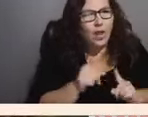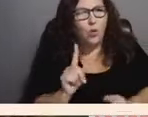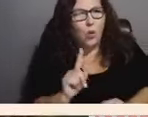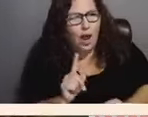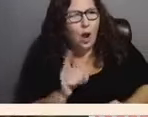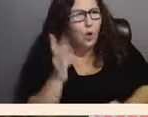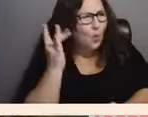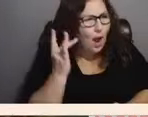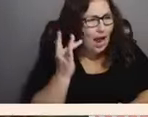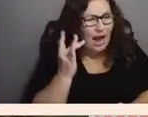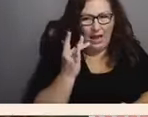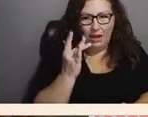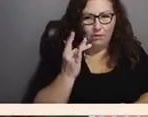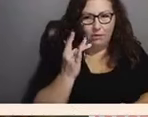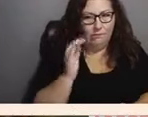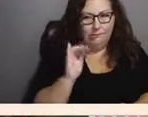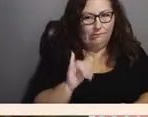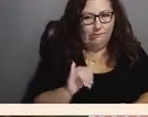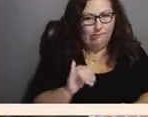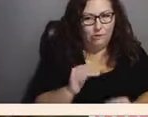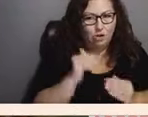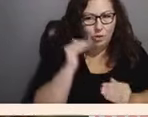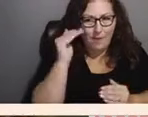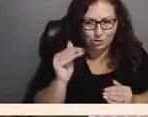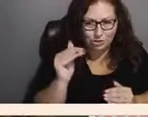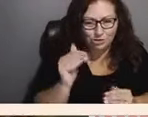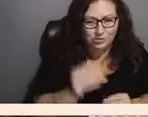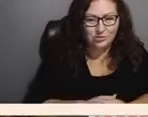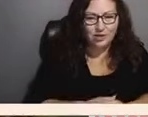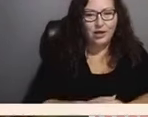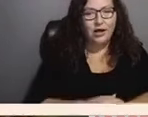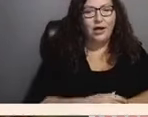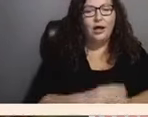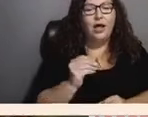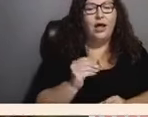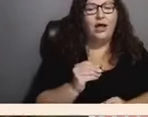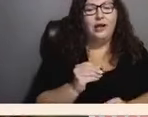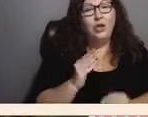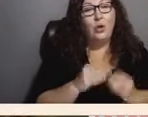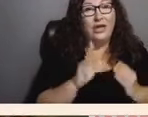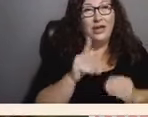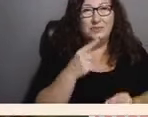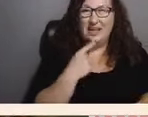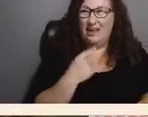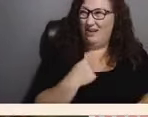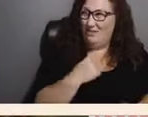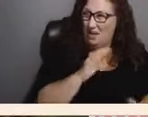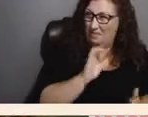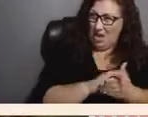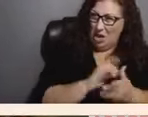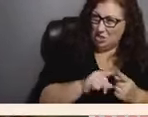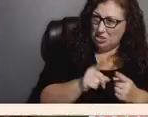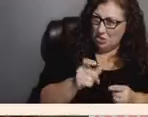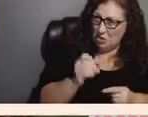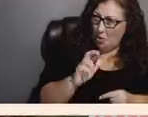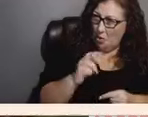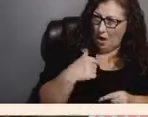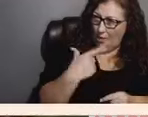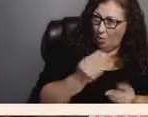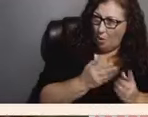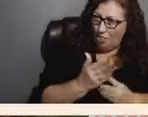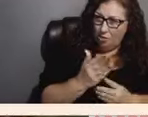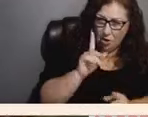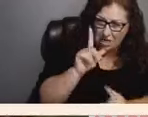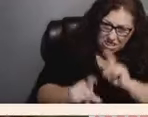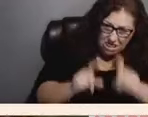hand. And you wind up saying, am I married to you or I'm going through an interrogation?